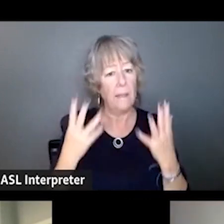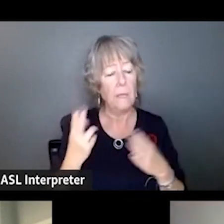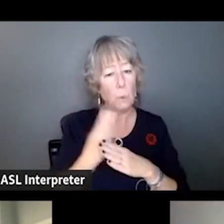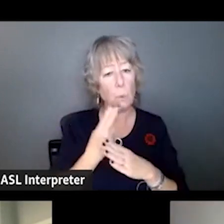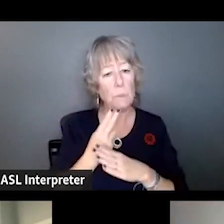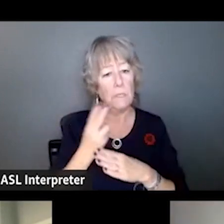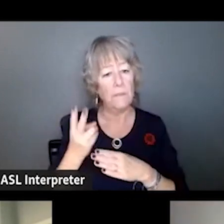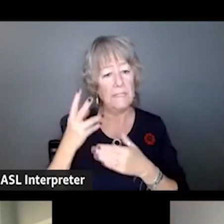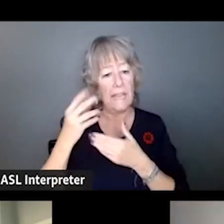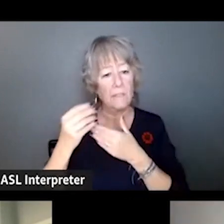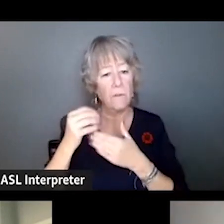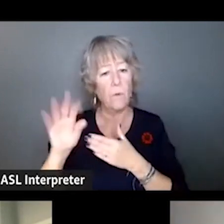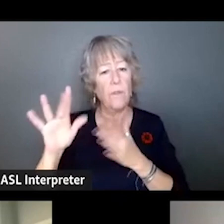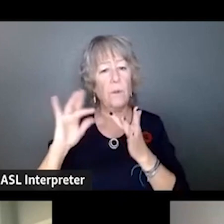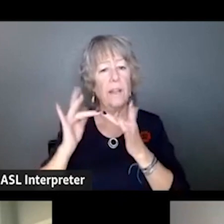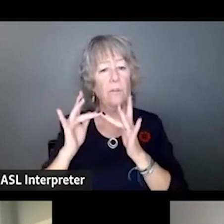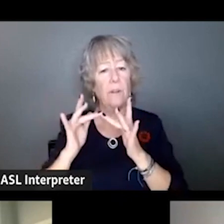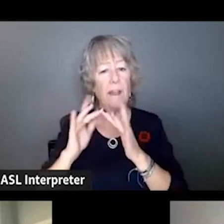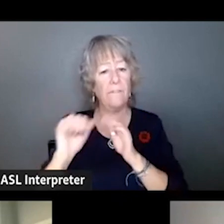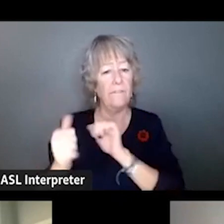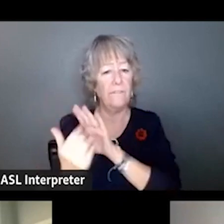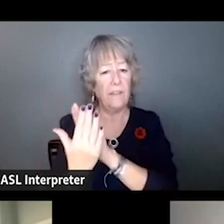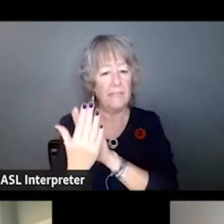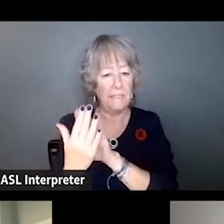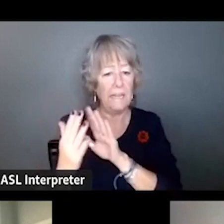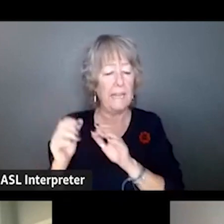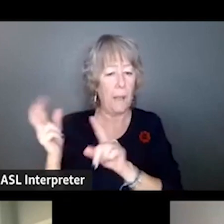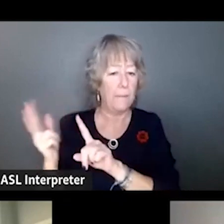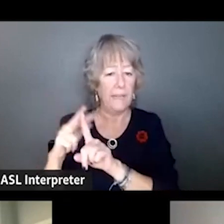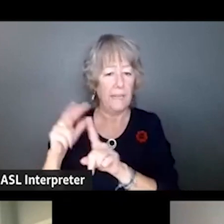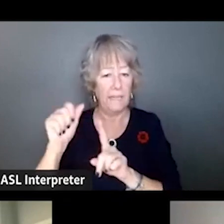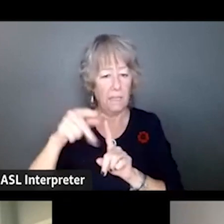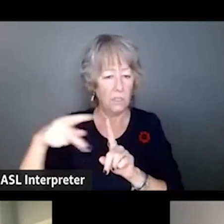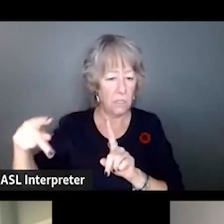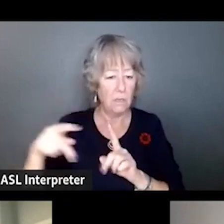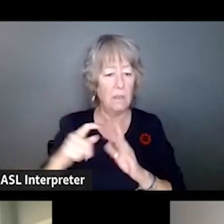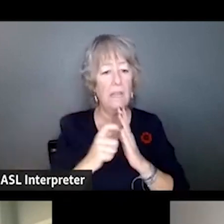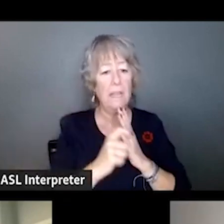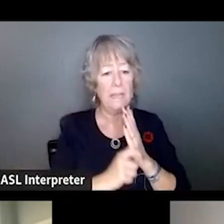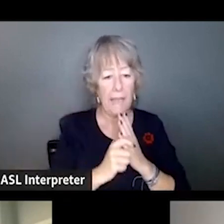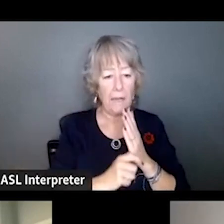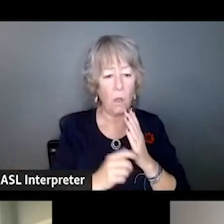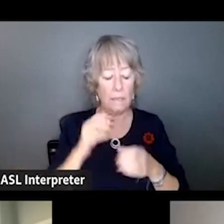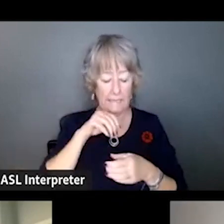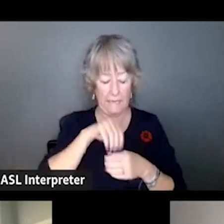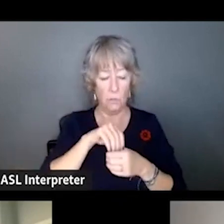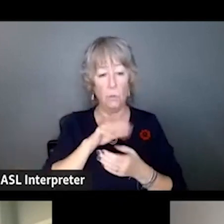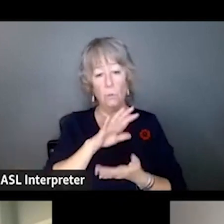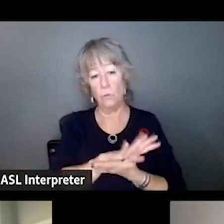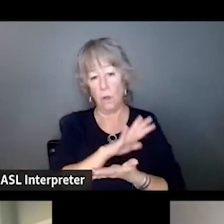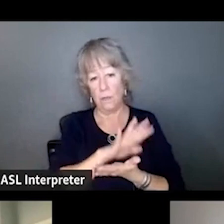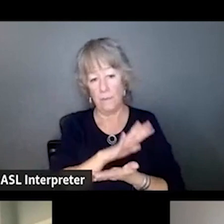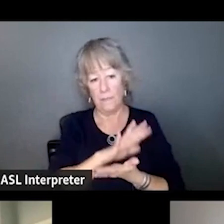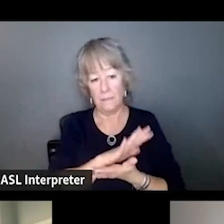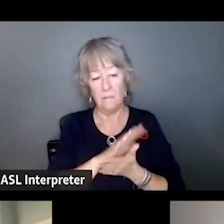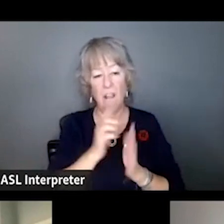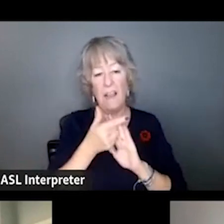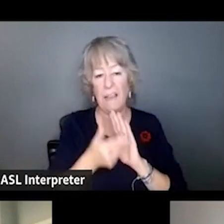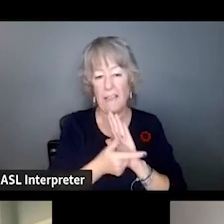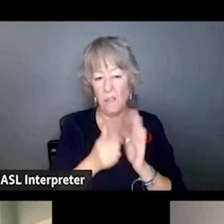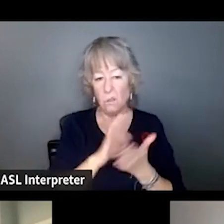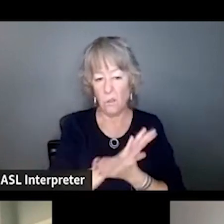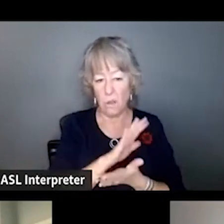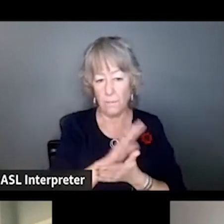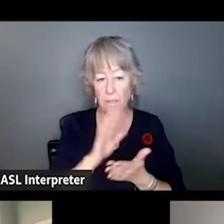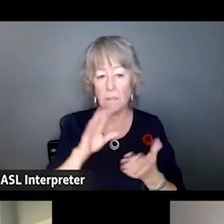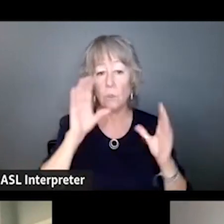their internet-facing applications as well, for catalog search, internal document search, and say legal document search, right?